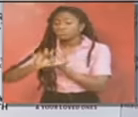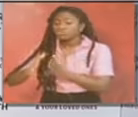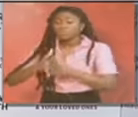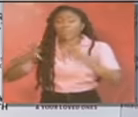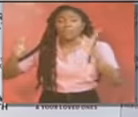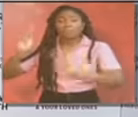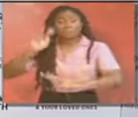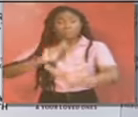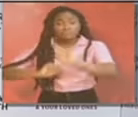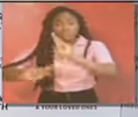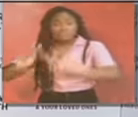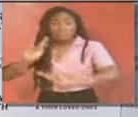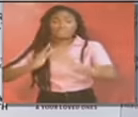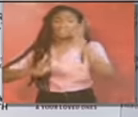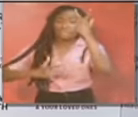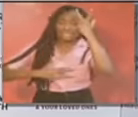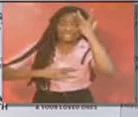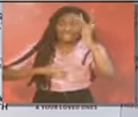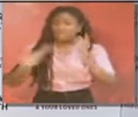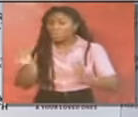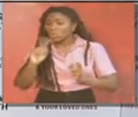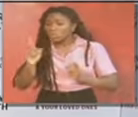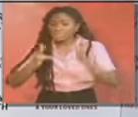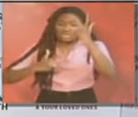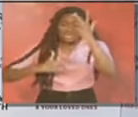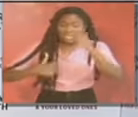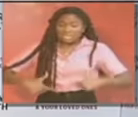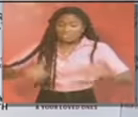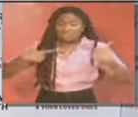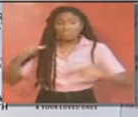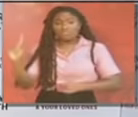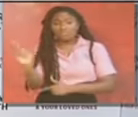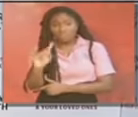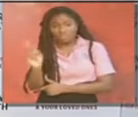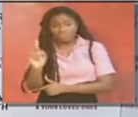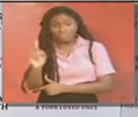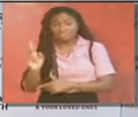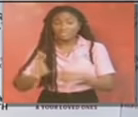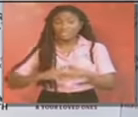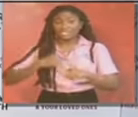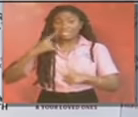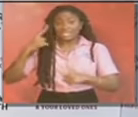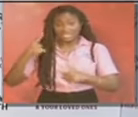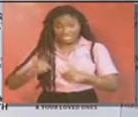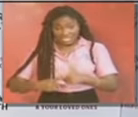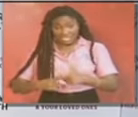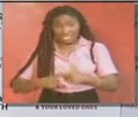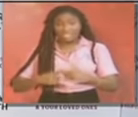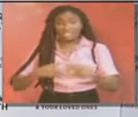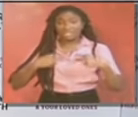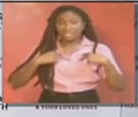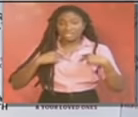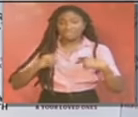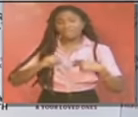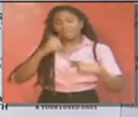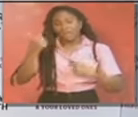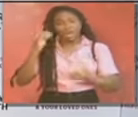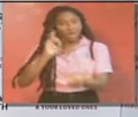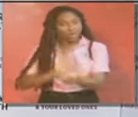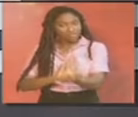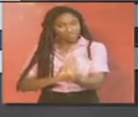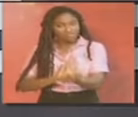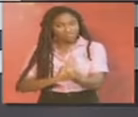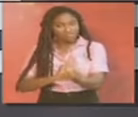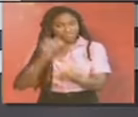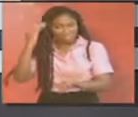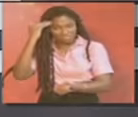the epidemiological update. And then we go to Ms. Camille Campbell, counseling psychologist with the Northwest